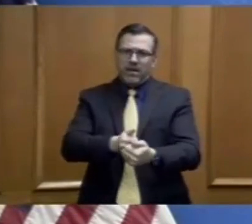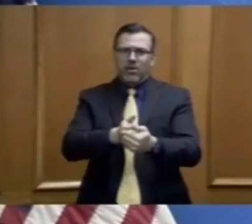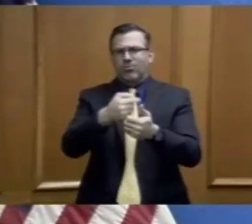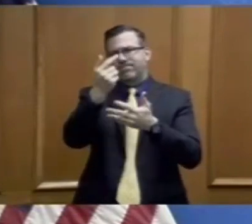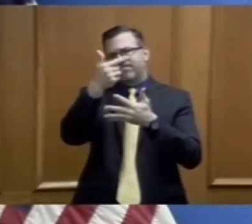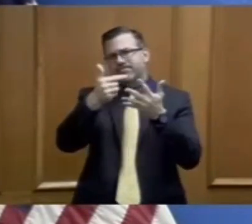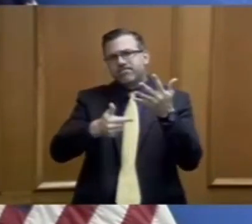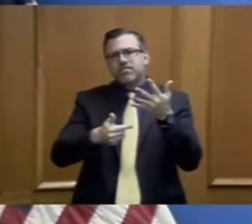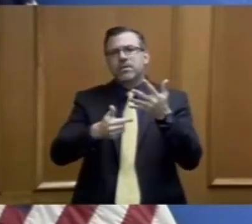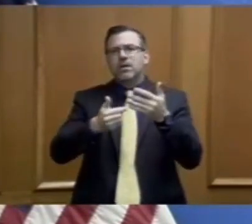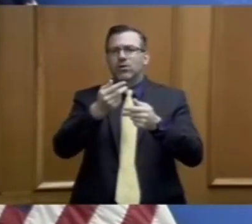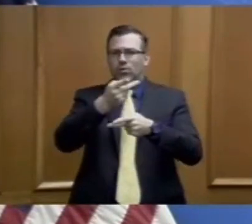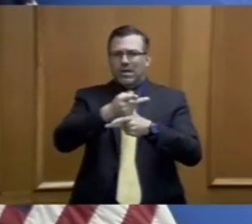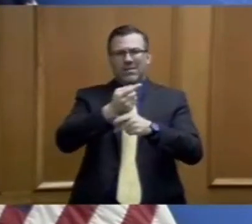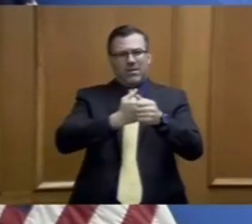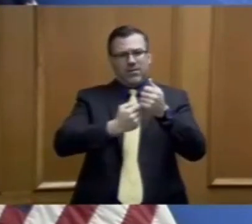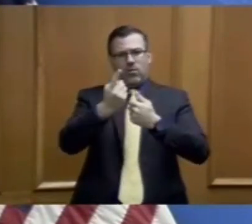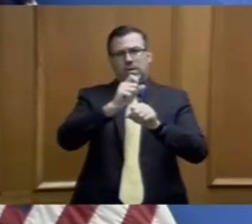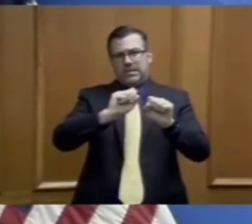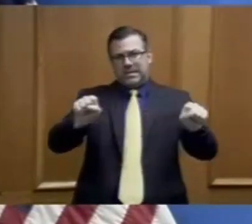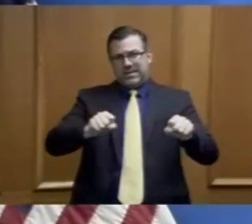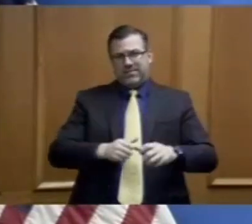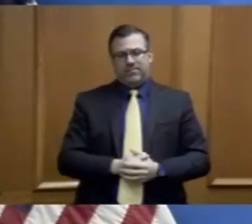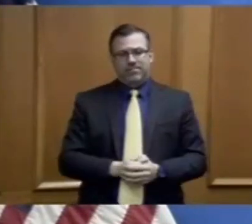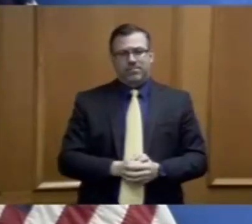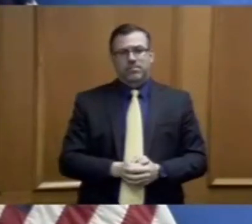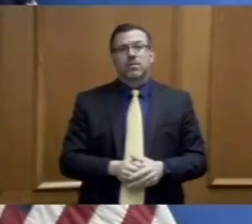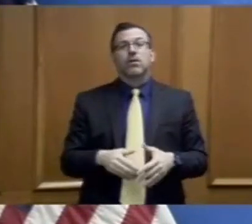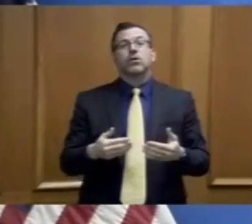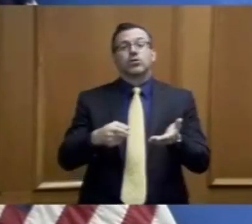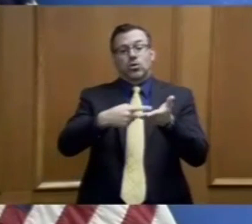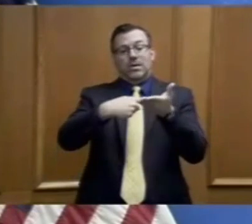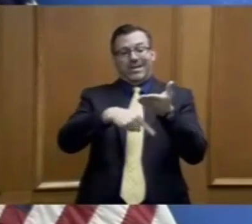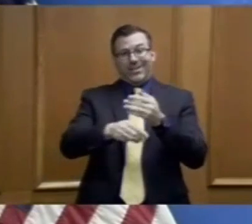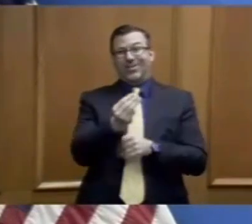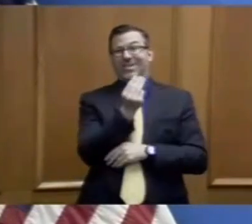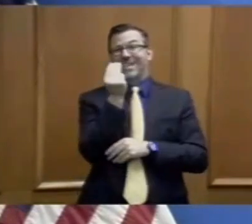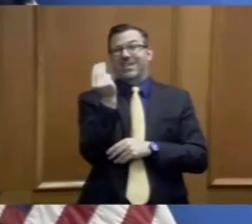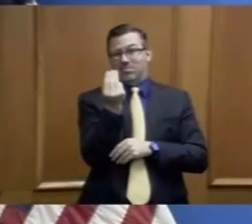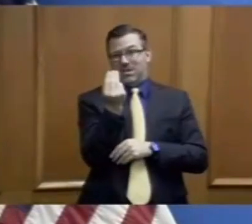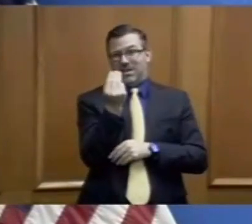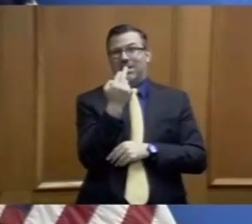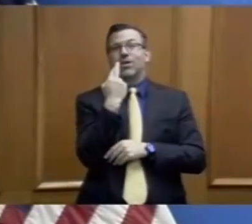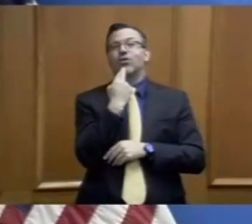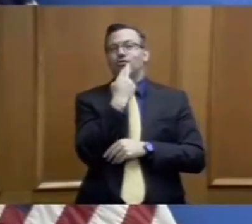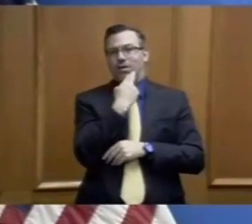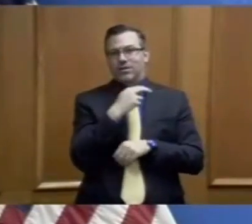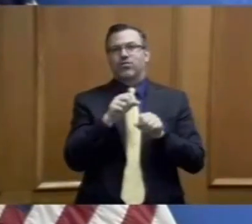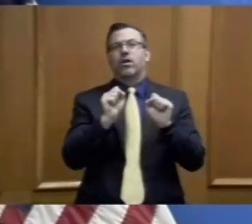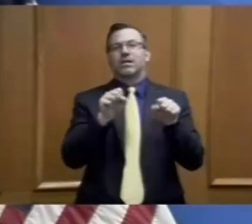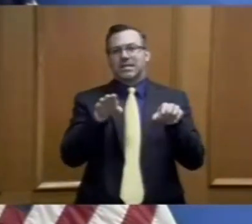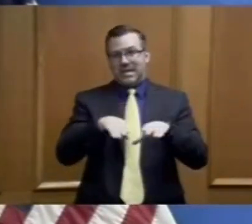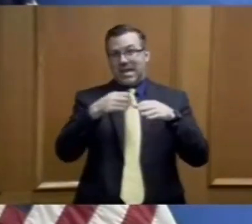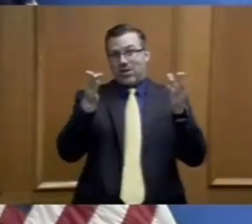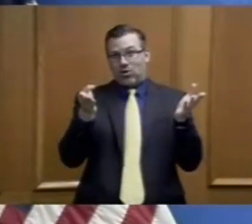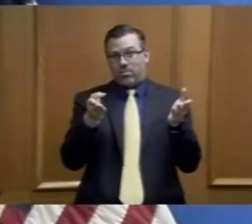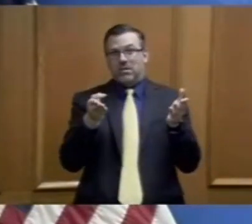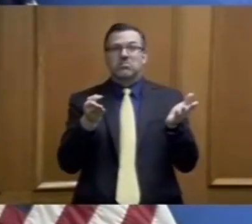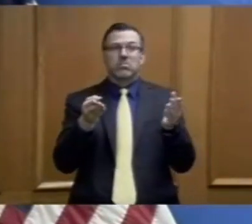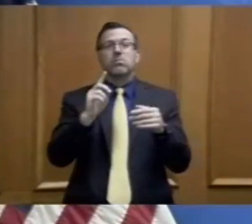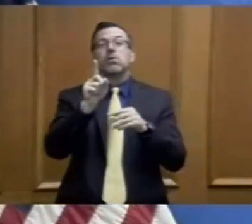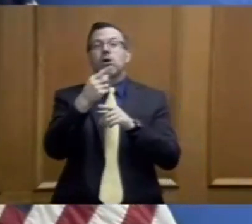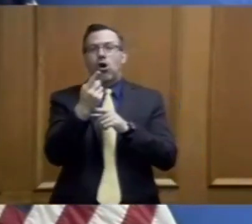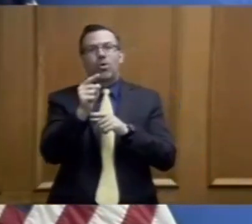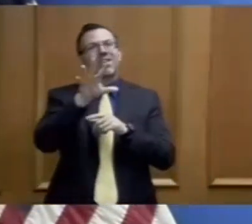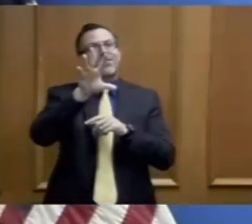neighbors safe. So starting Monday, restaurants will have the ability to operate at a 50%